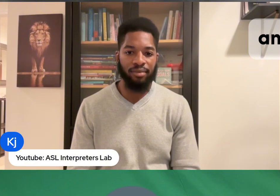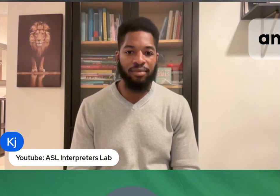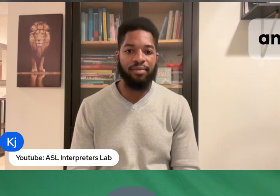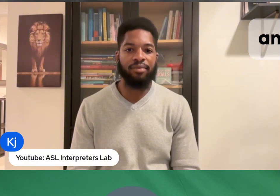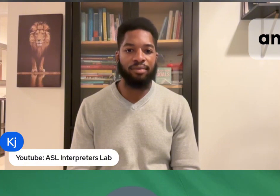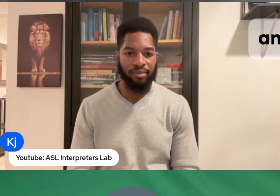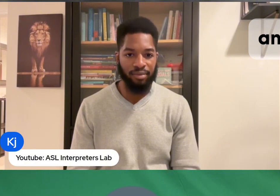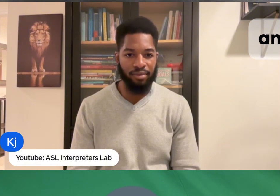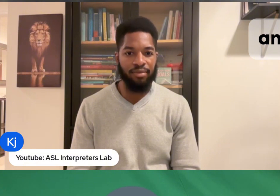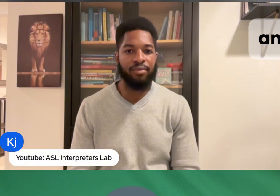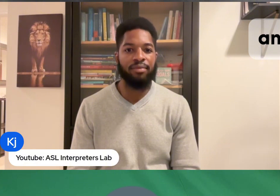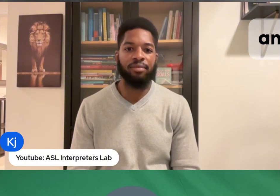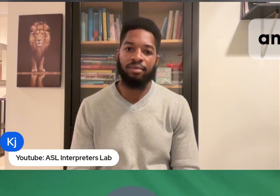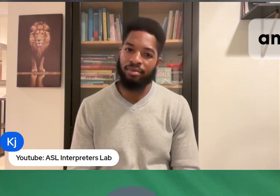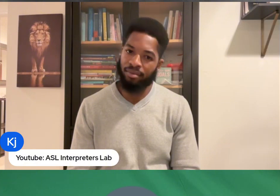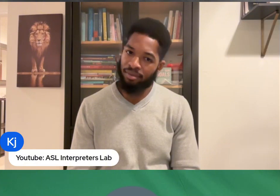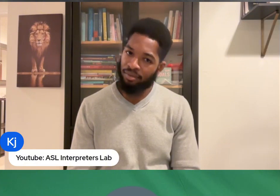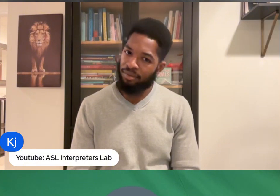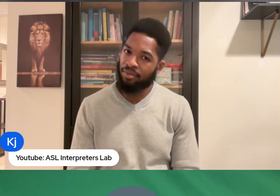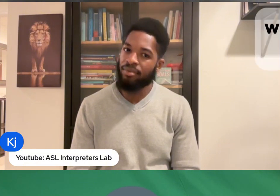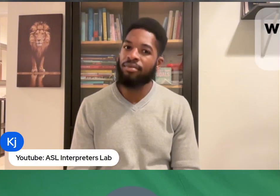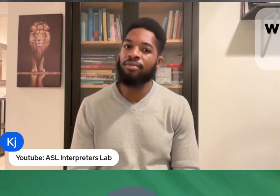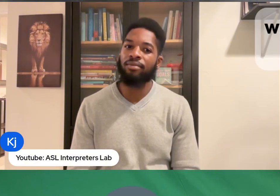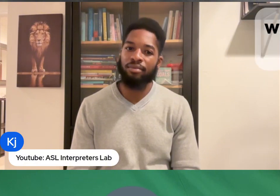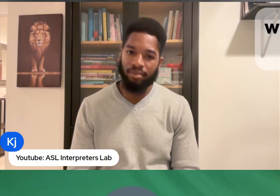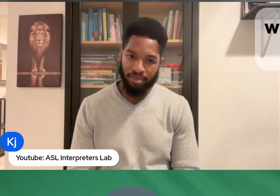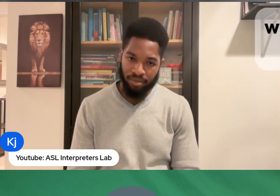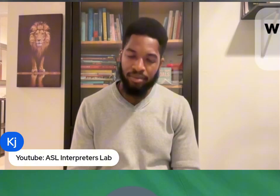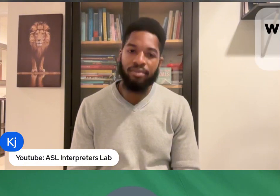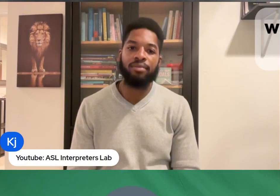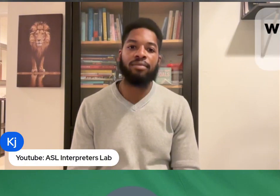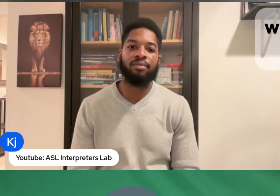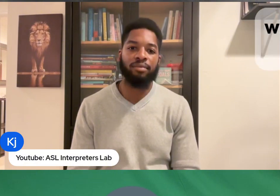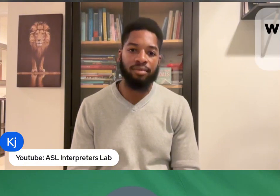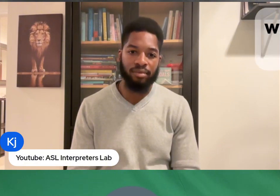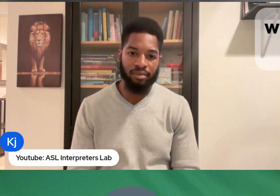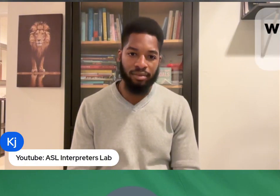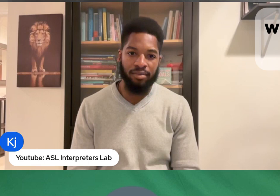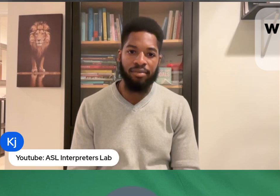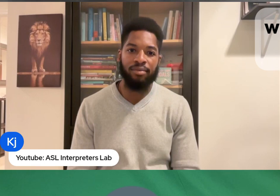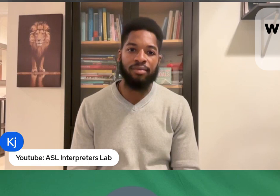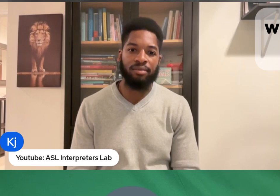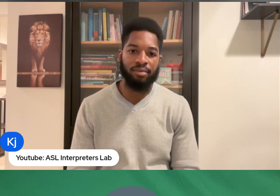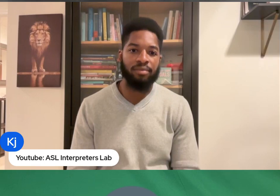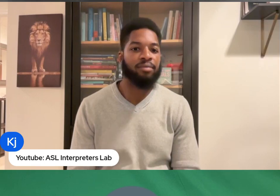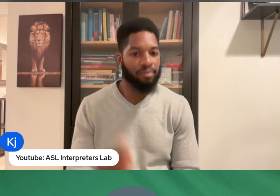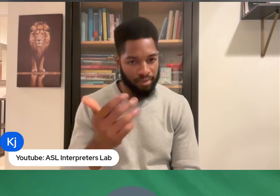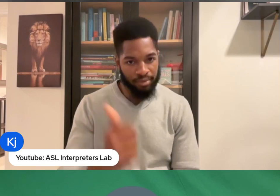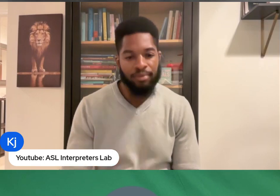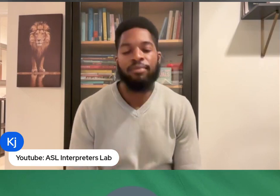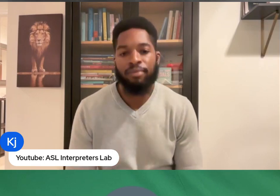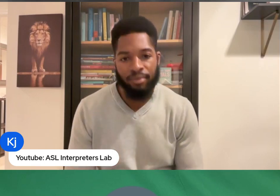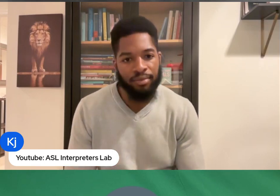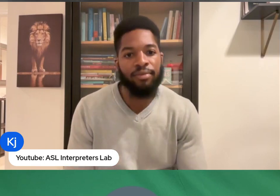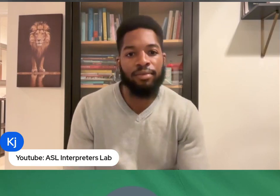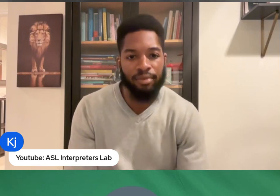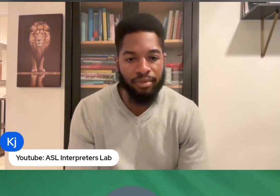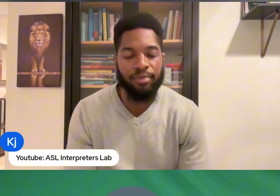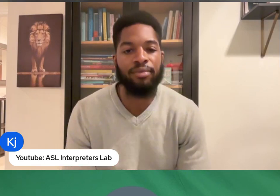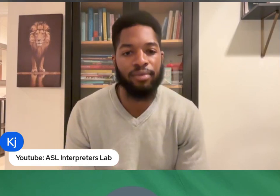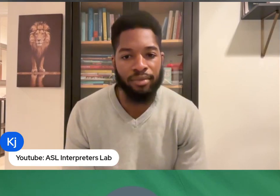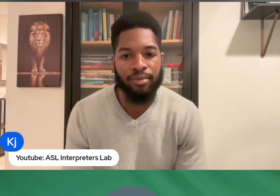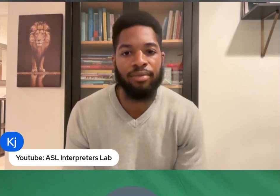and talking a little bit about where we see the future as it evolves, technology